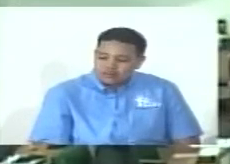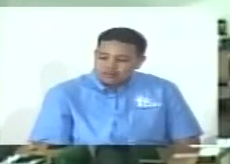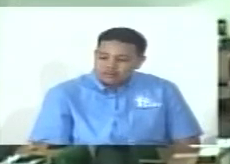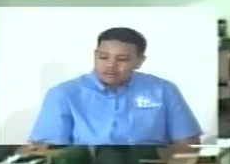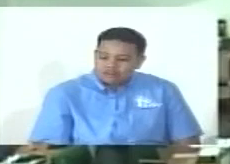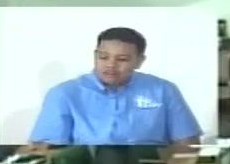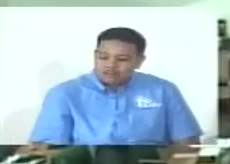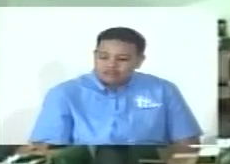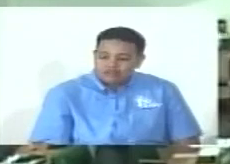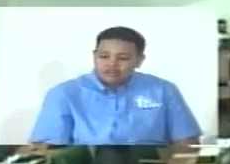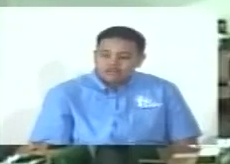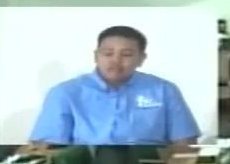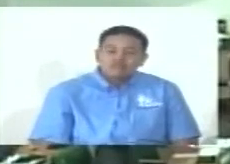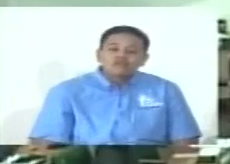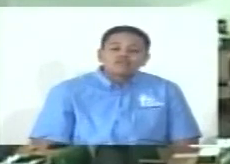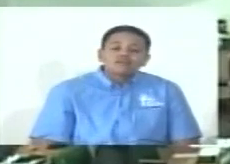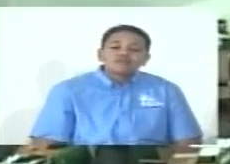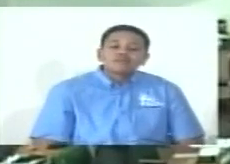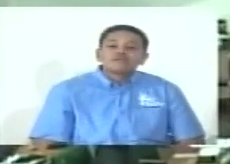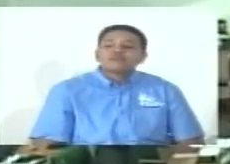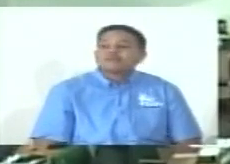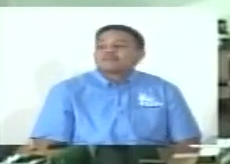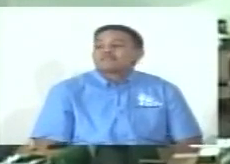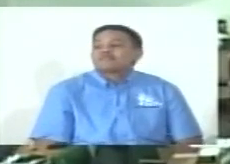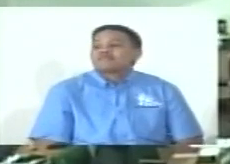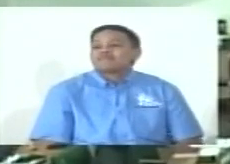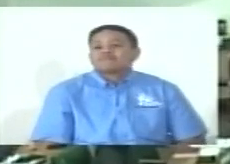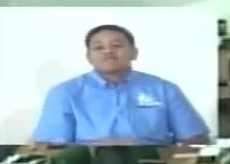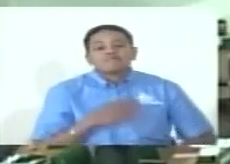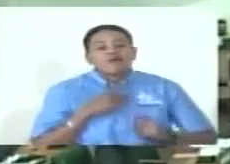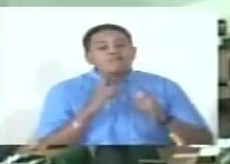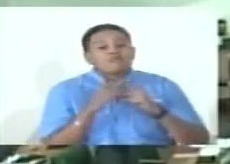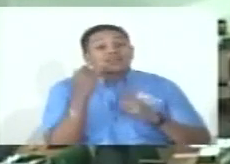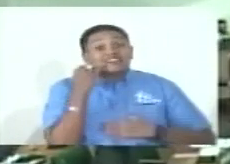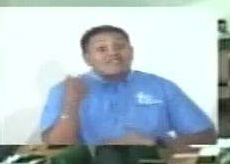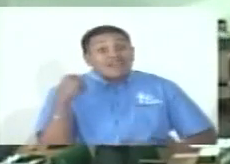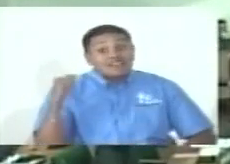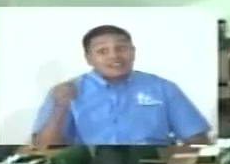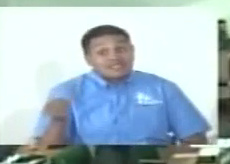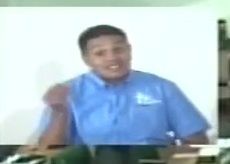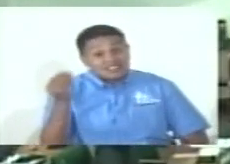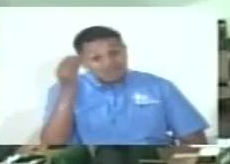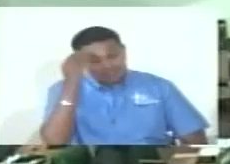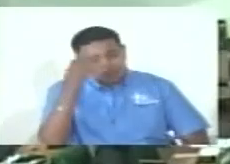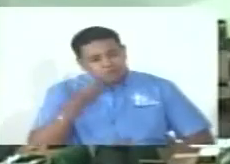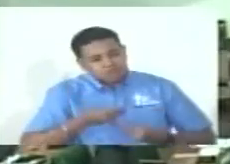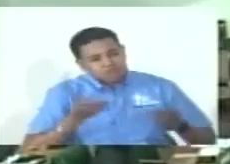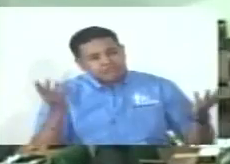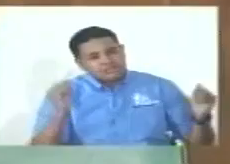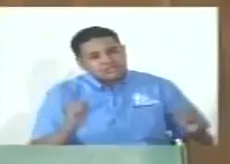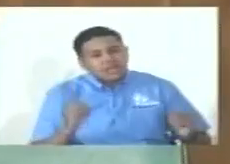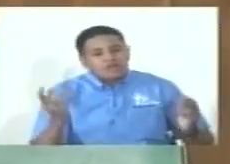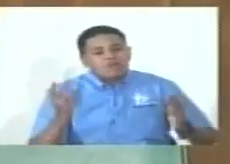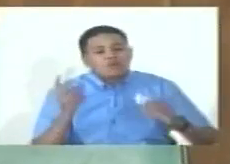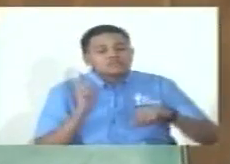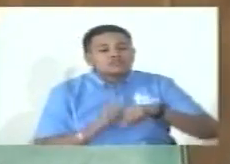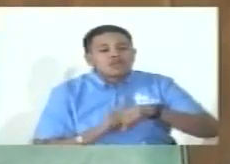consent, it must be at what point? At what point